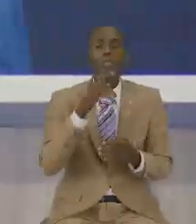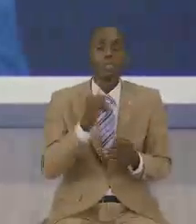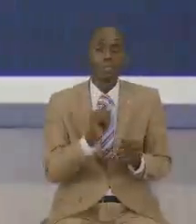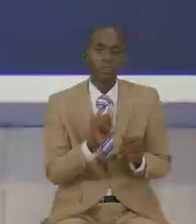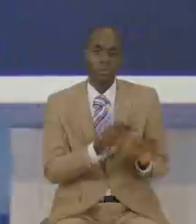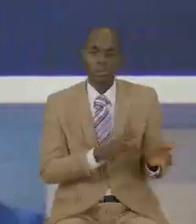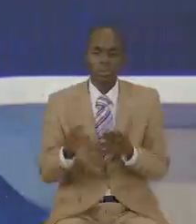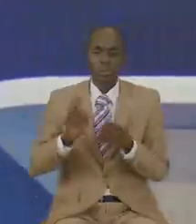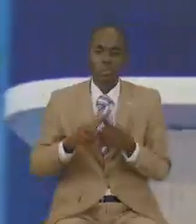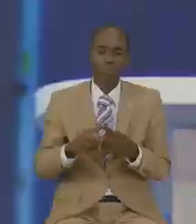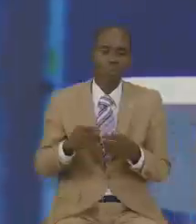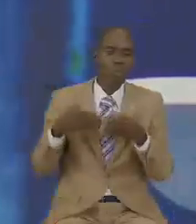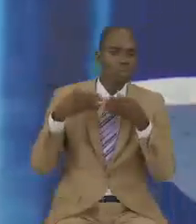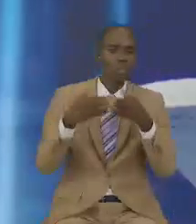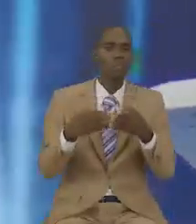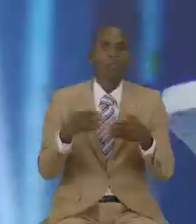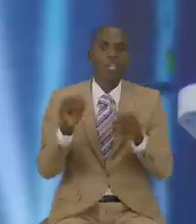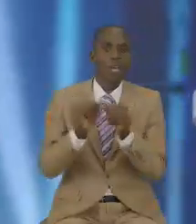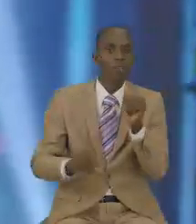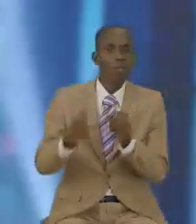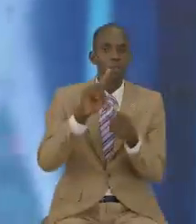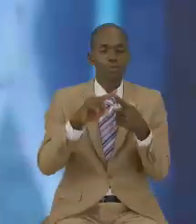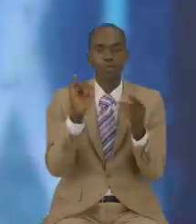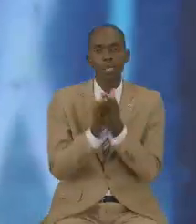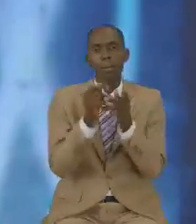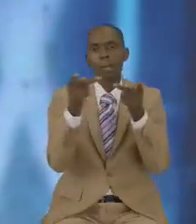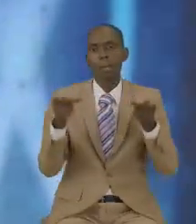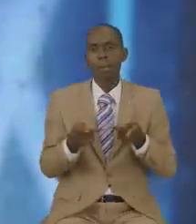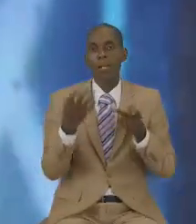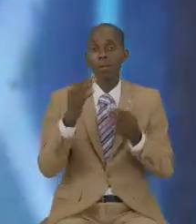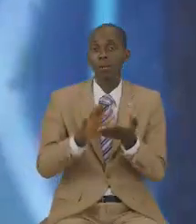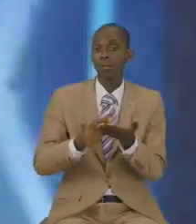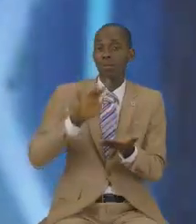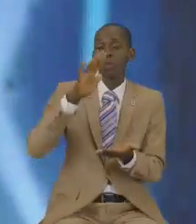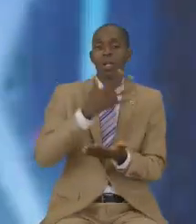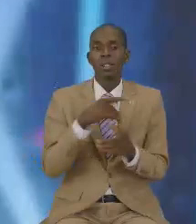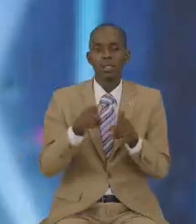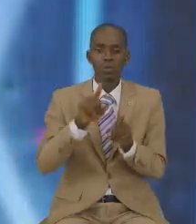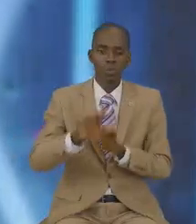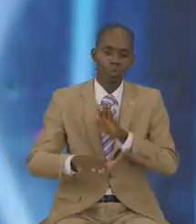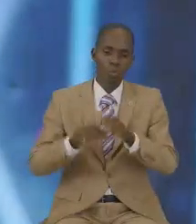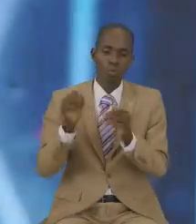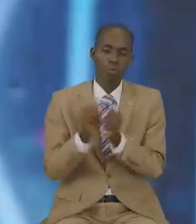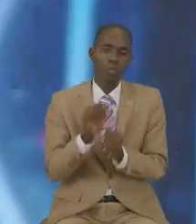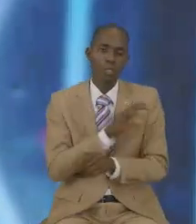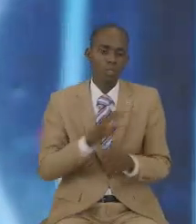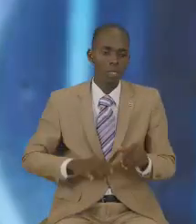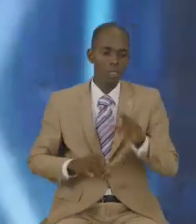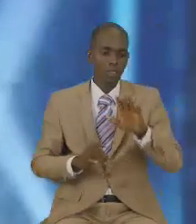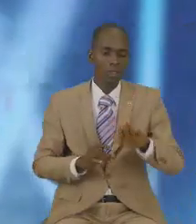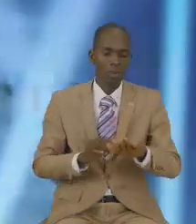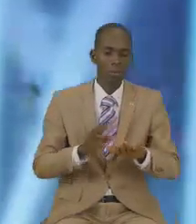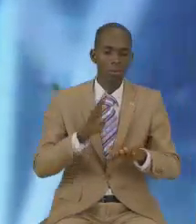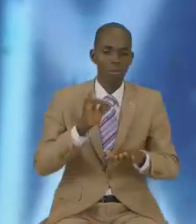lead everyone to that place of glory. And as you walk with him, step by step, a